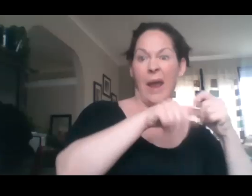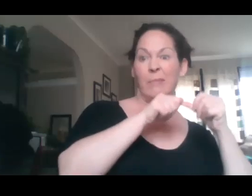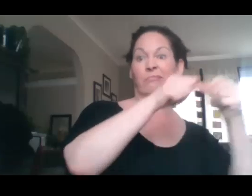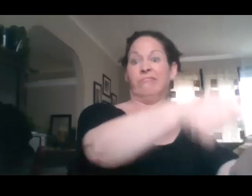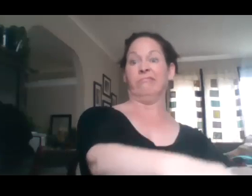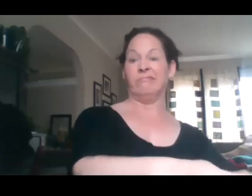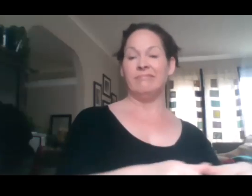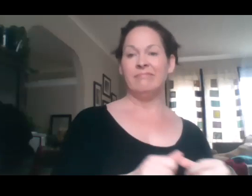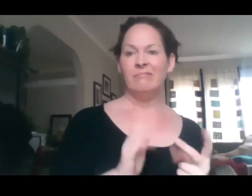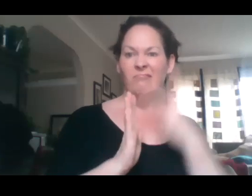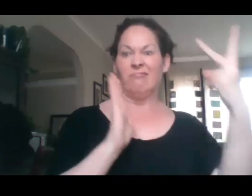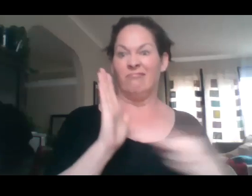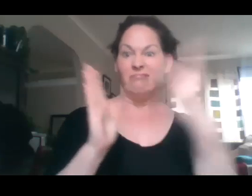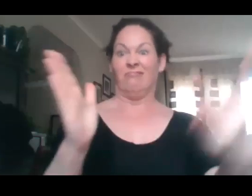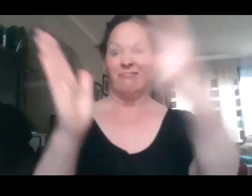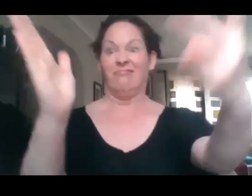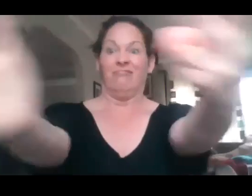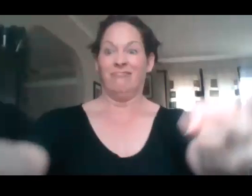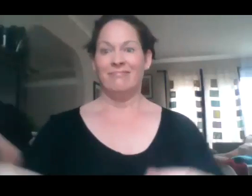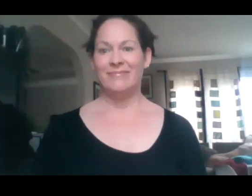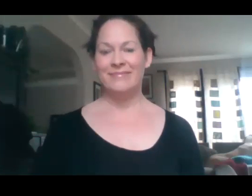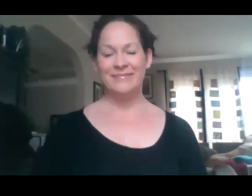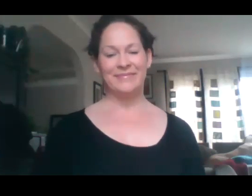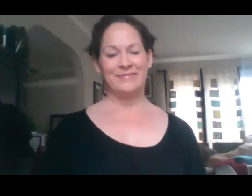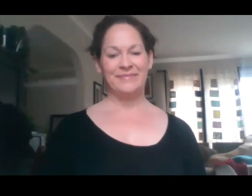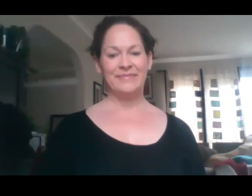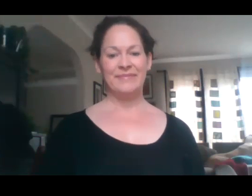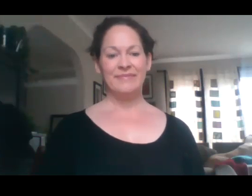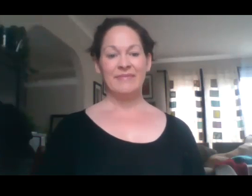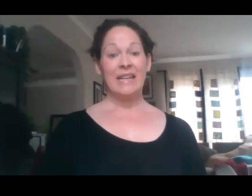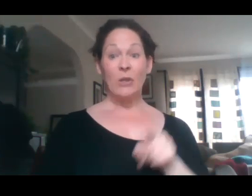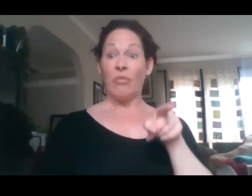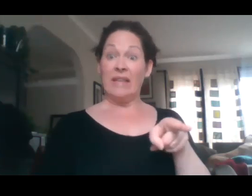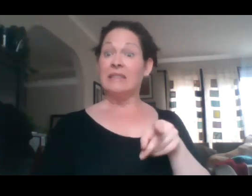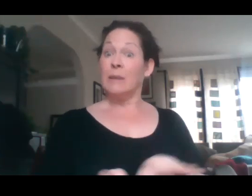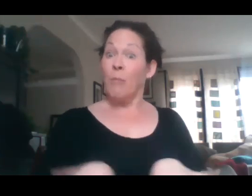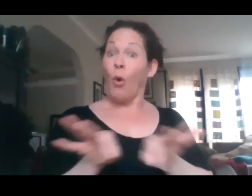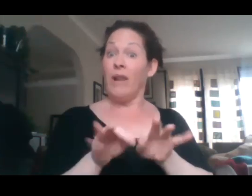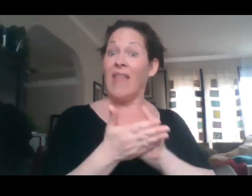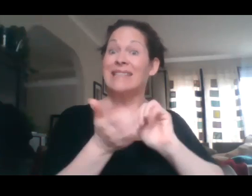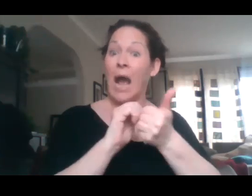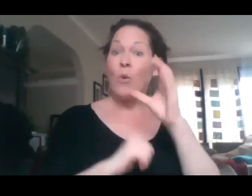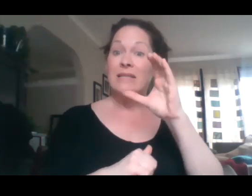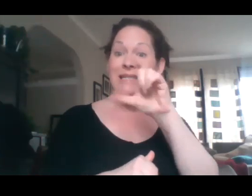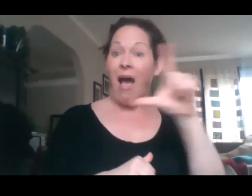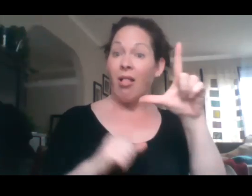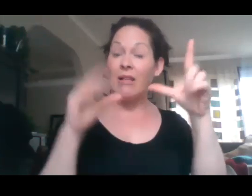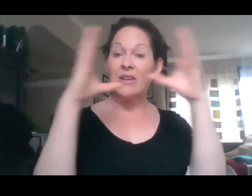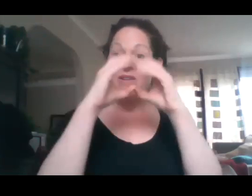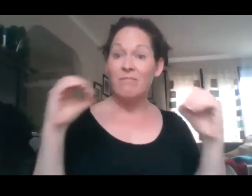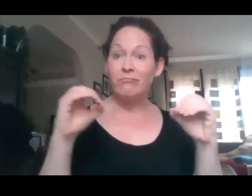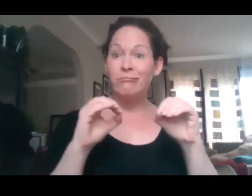And so we're able to figure out how much things we have. And this is a very important model. That's how cells grow. It's how